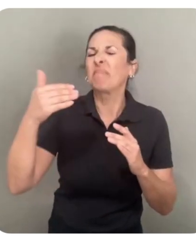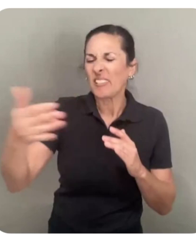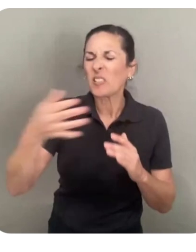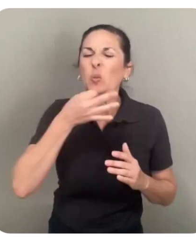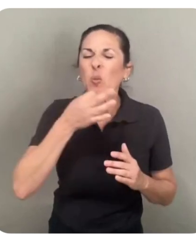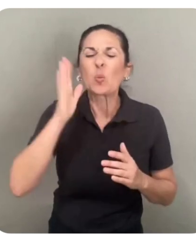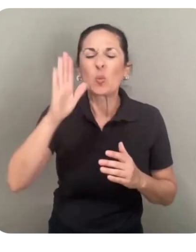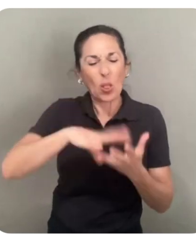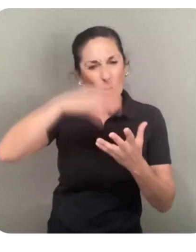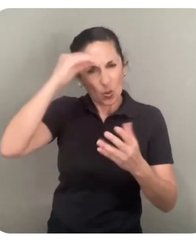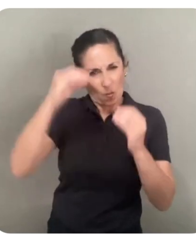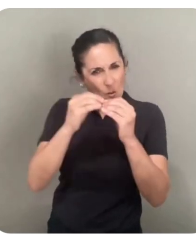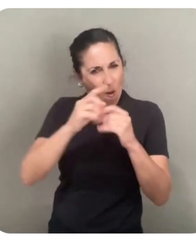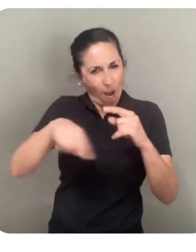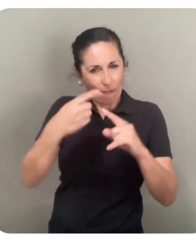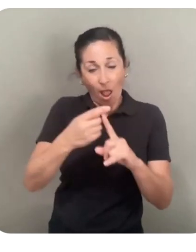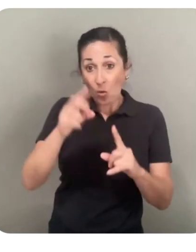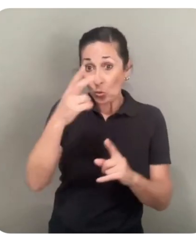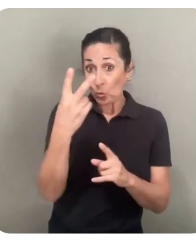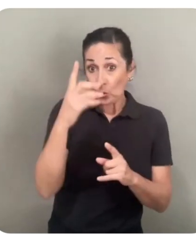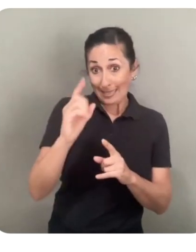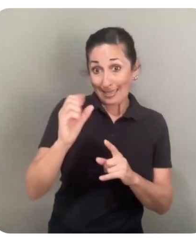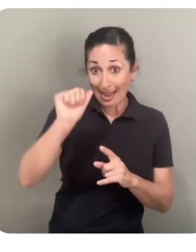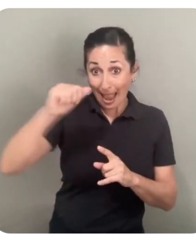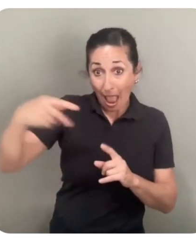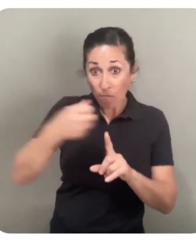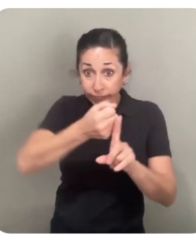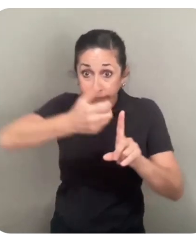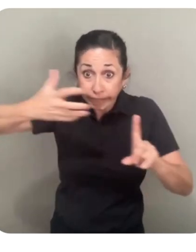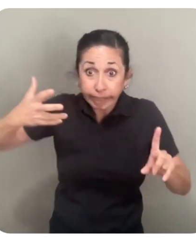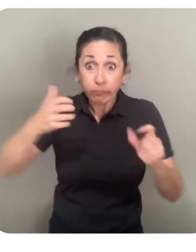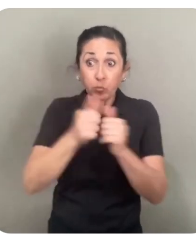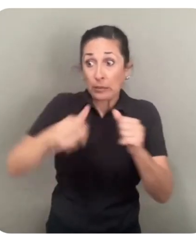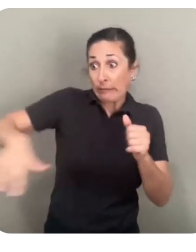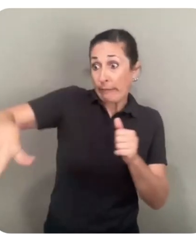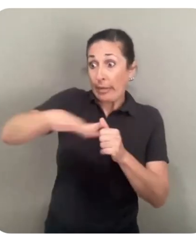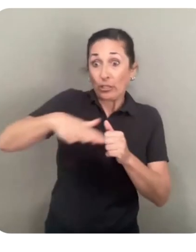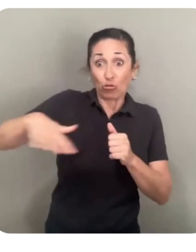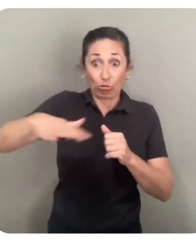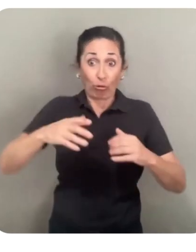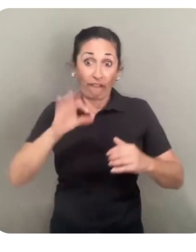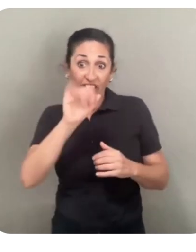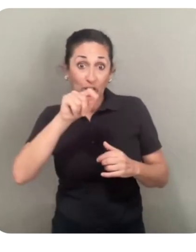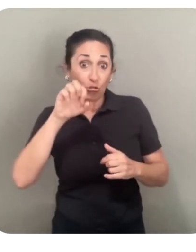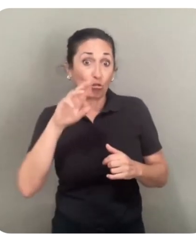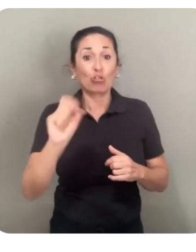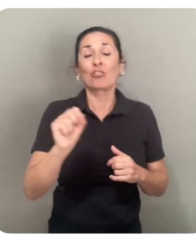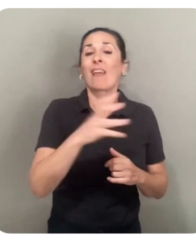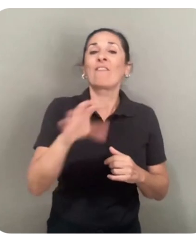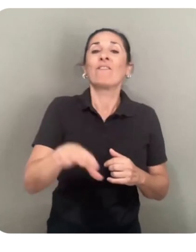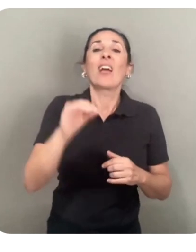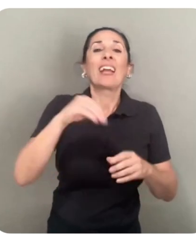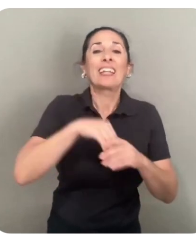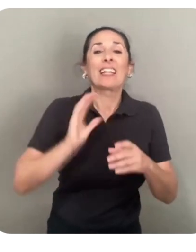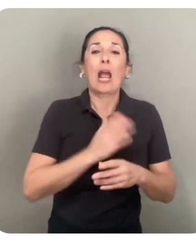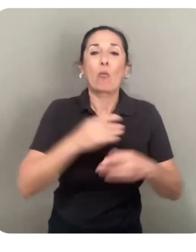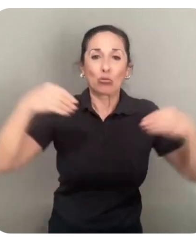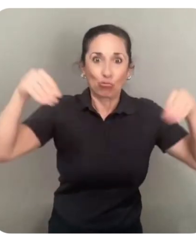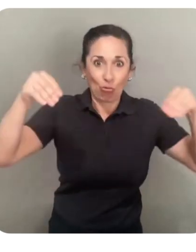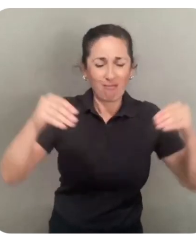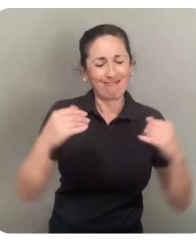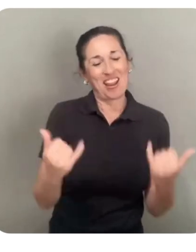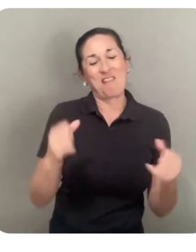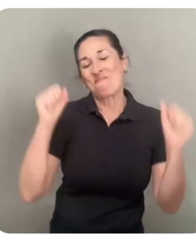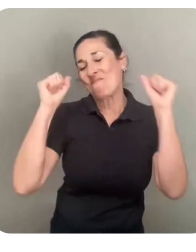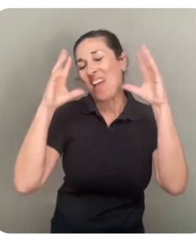more about extending 2D apps with spatial features and finding success on our store. So now, with the magic of